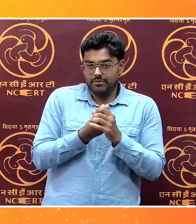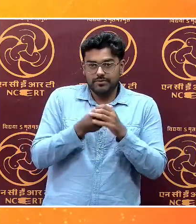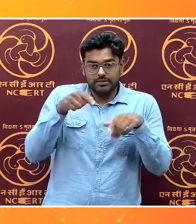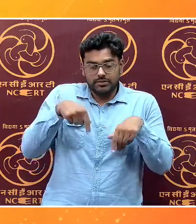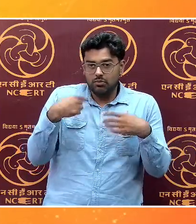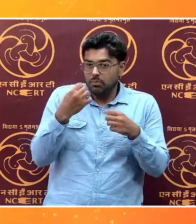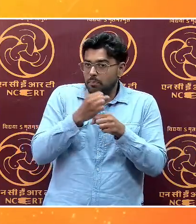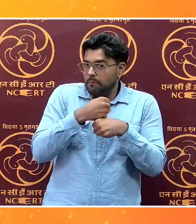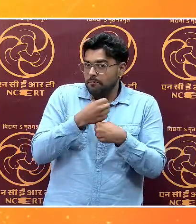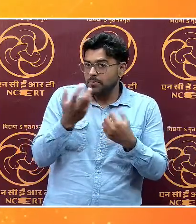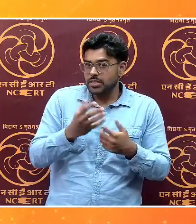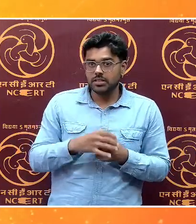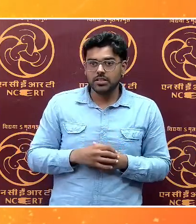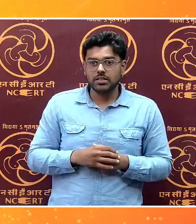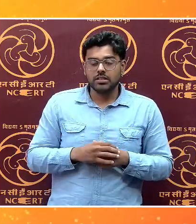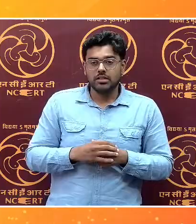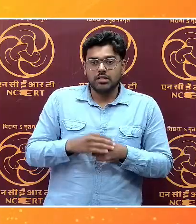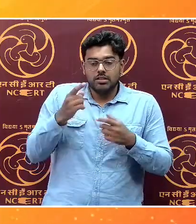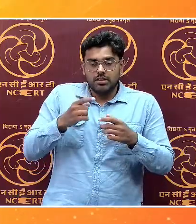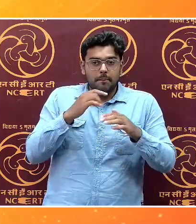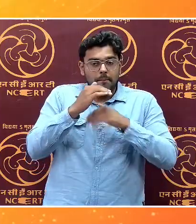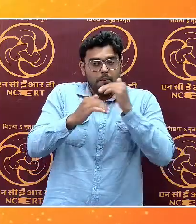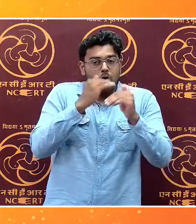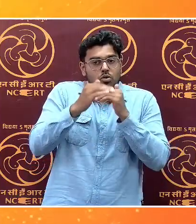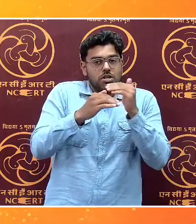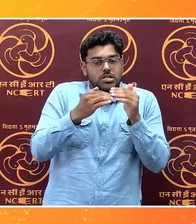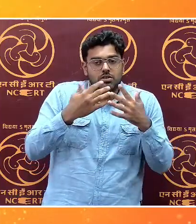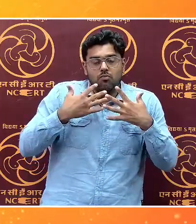make holistic progress